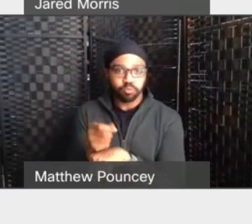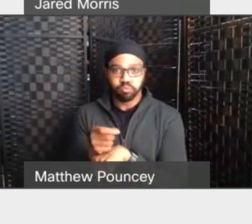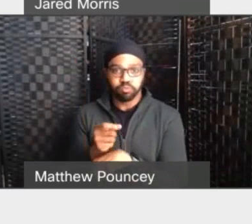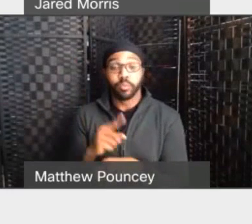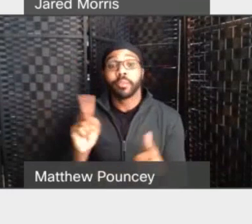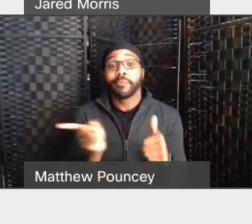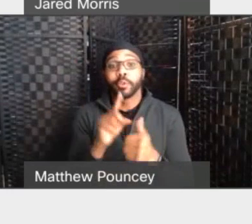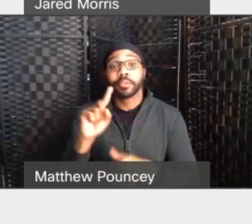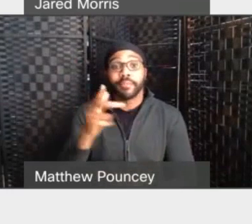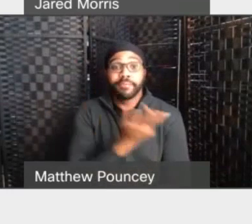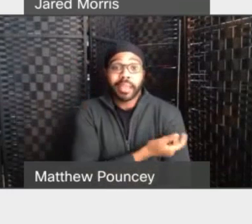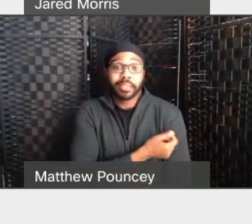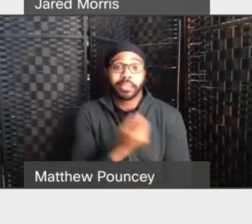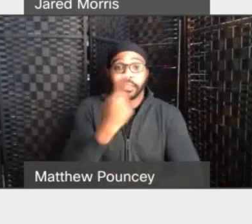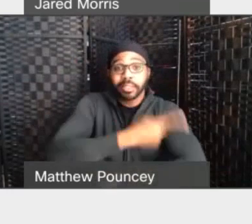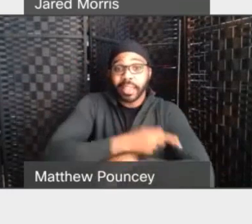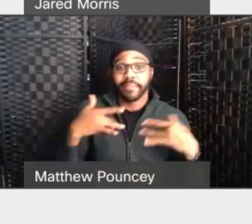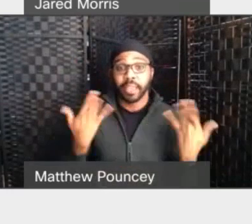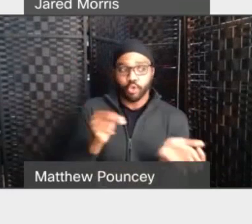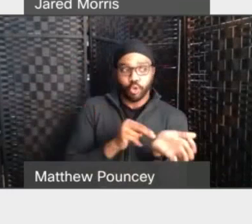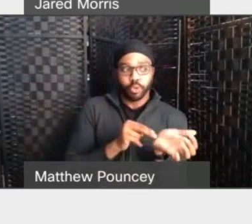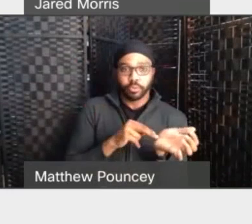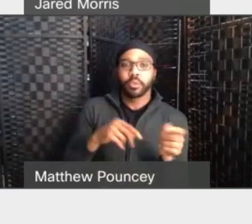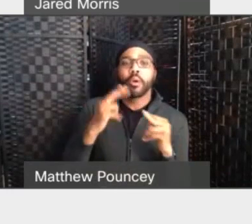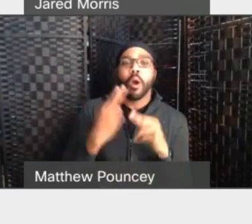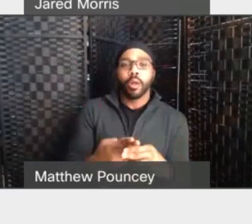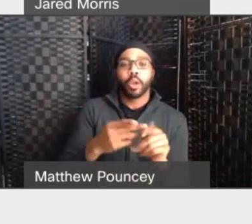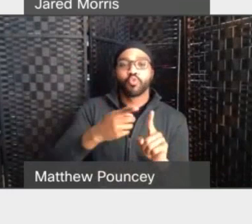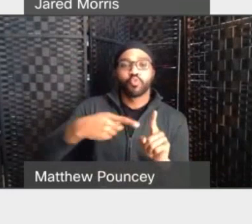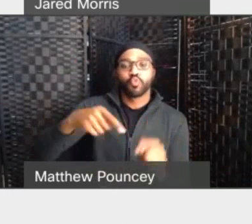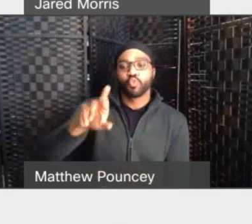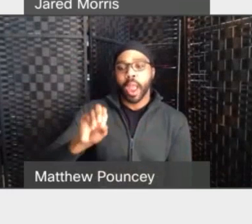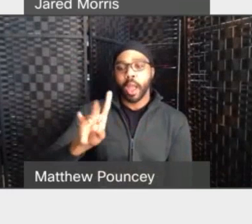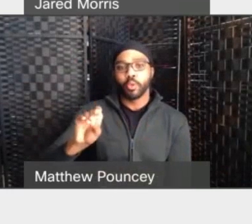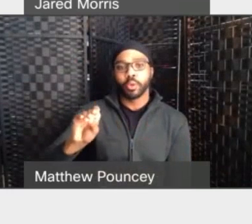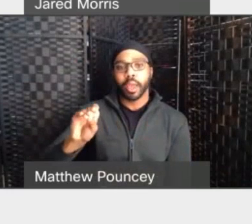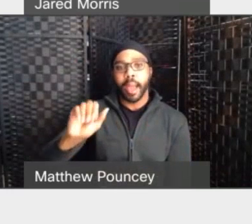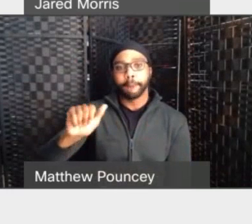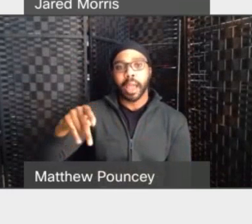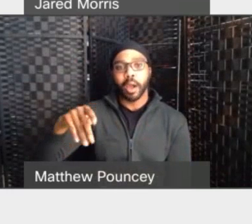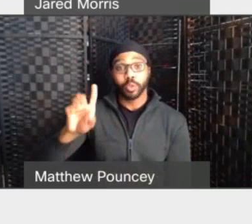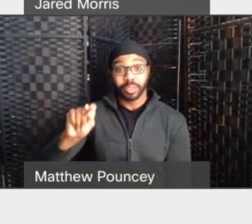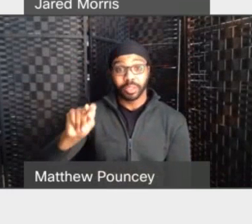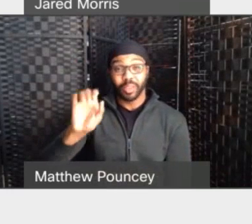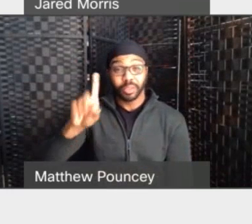event that our nurses have been calling around about recently is on March 9th and March 10th.